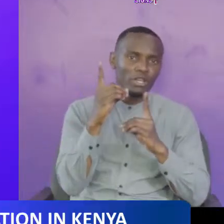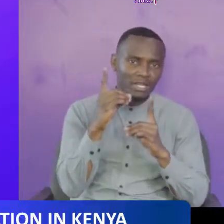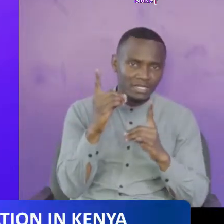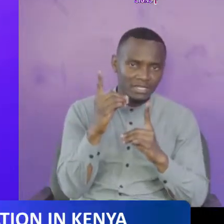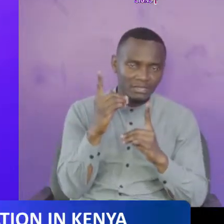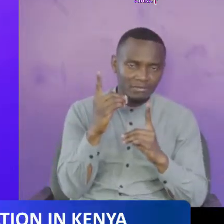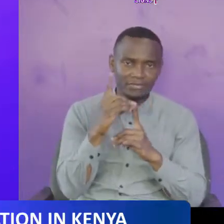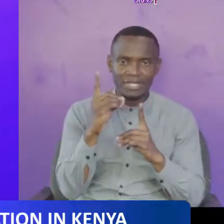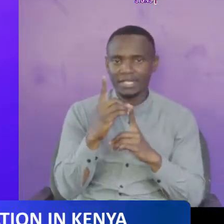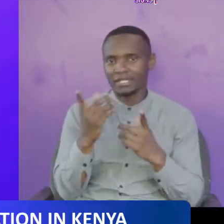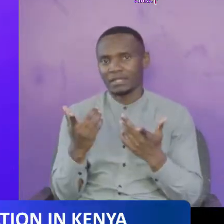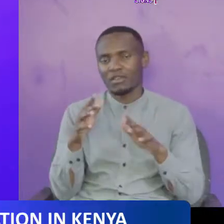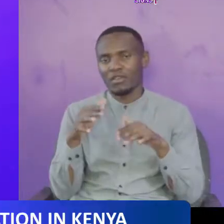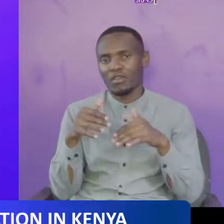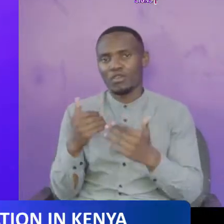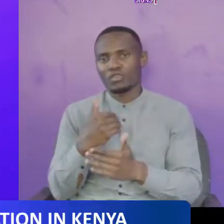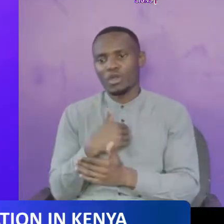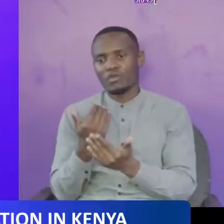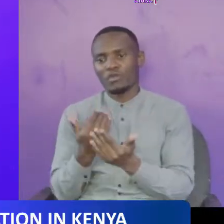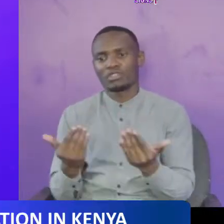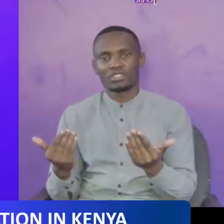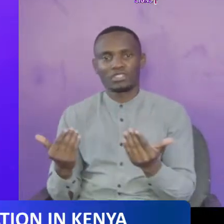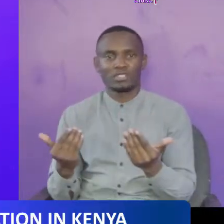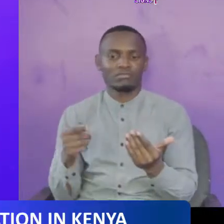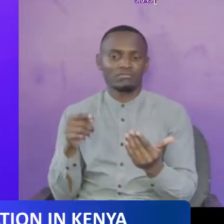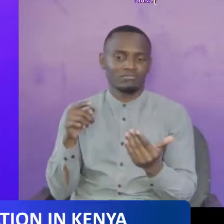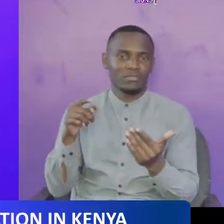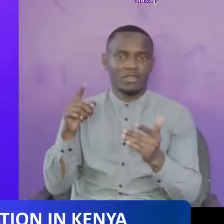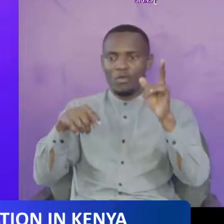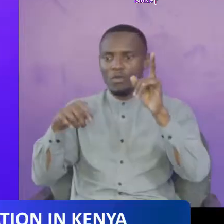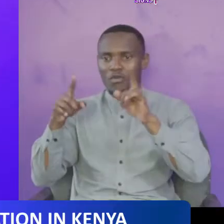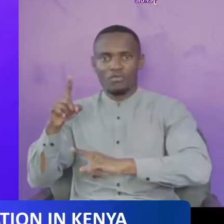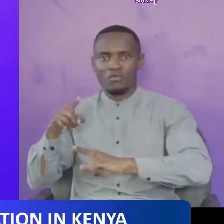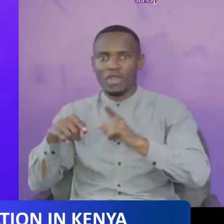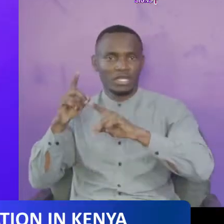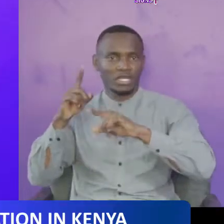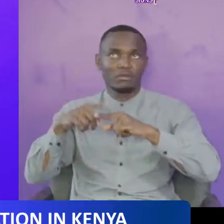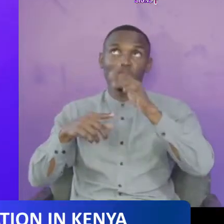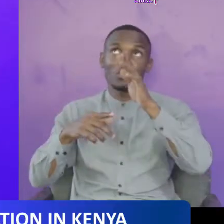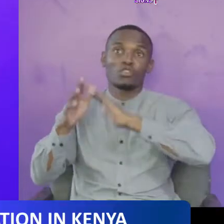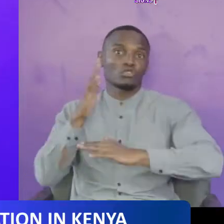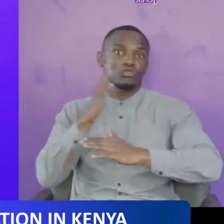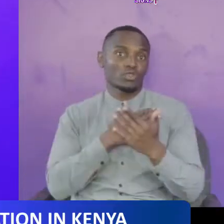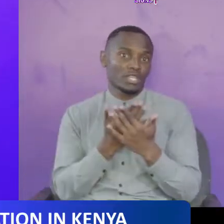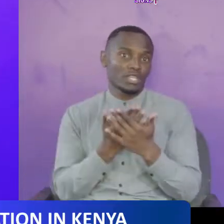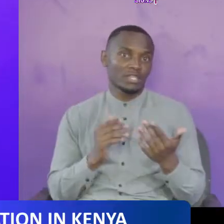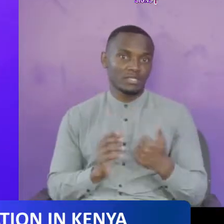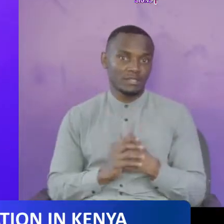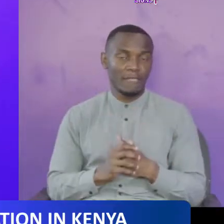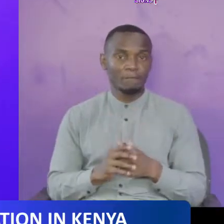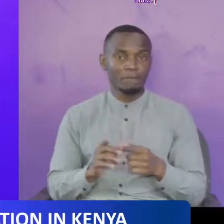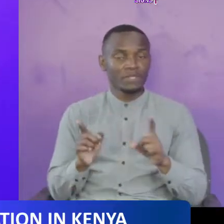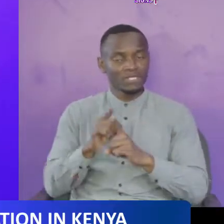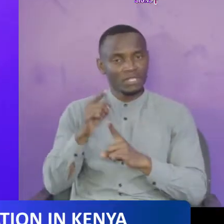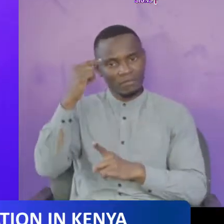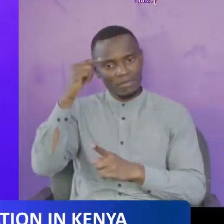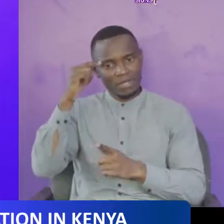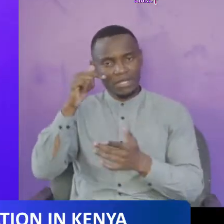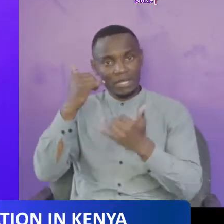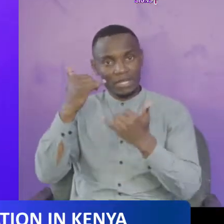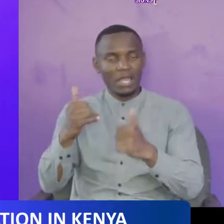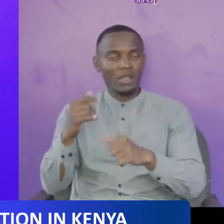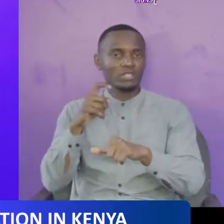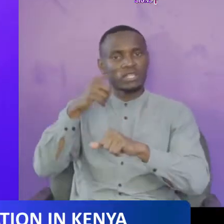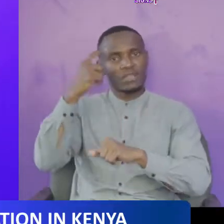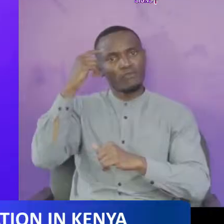have children. Well, neither here nor there, according to God's grace. This is your season of your life to develop yourself in this way.